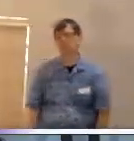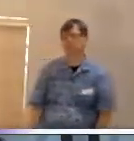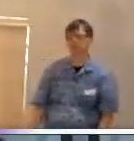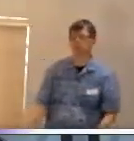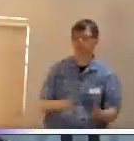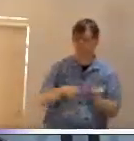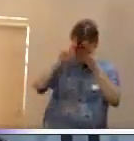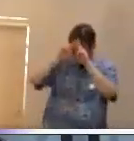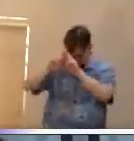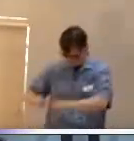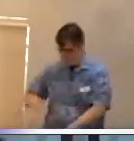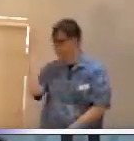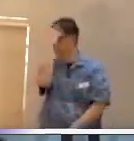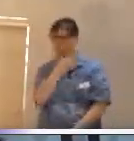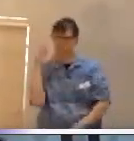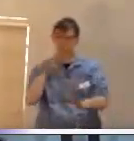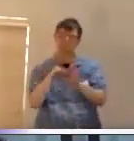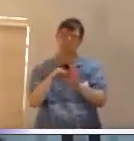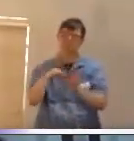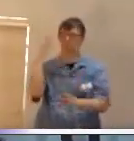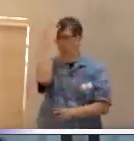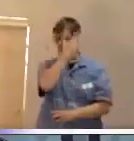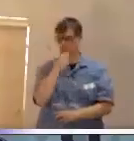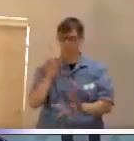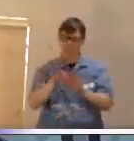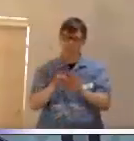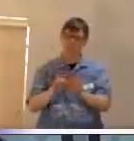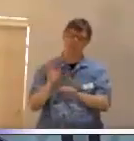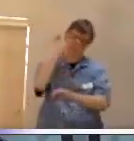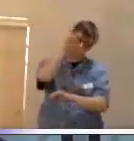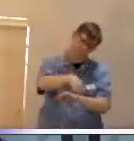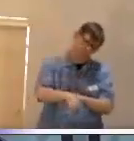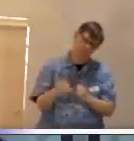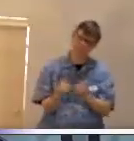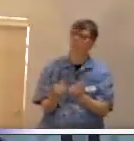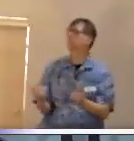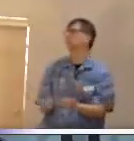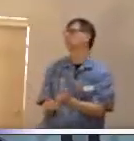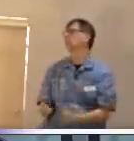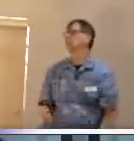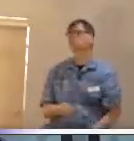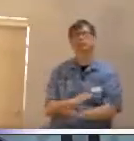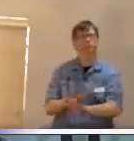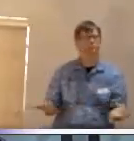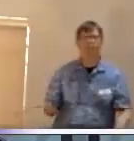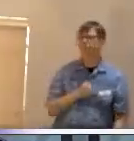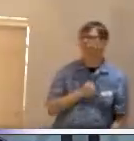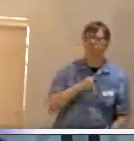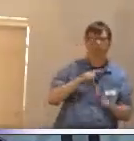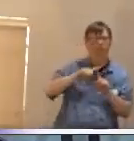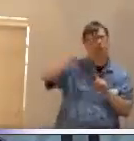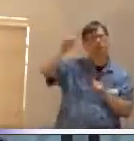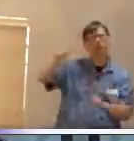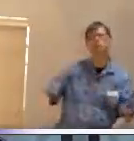This discovery is a beautiful thing. It's a thing that lets you off the hook. It's a thing that says, hey, it's not my fault. It's